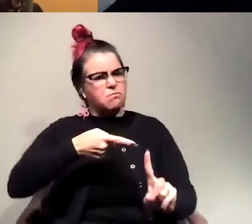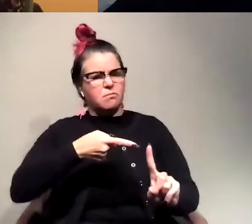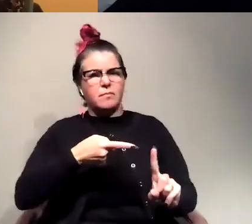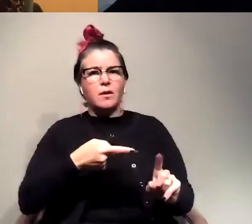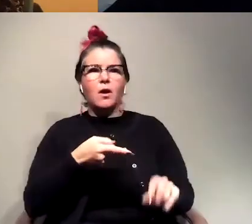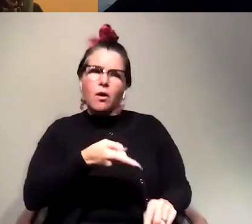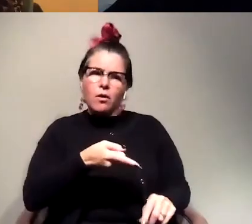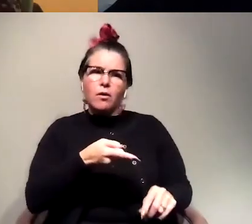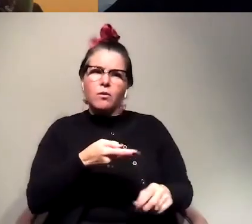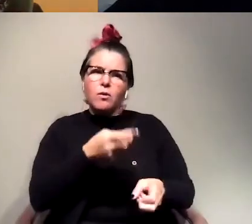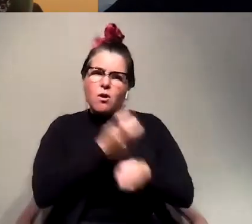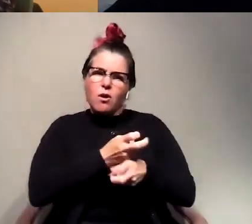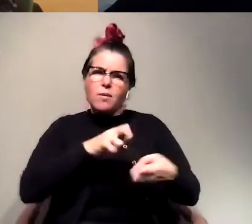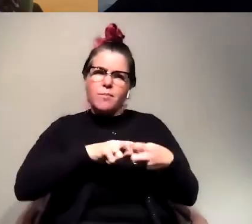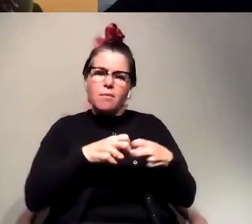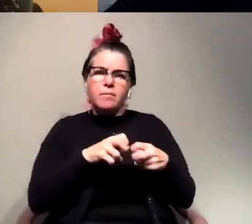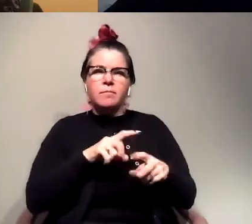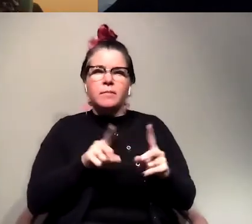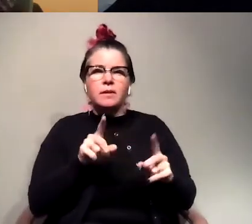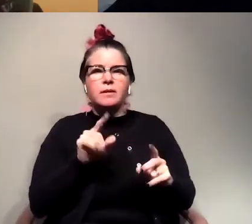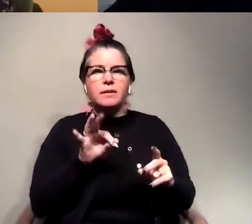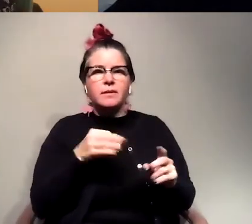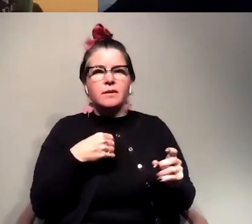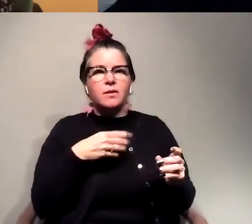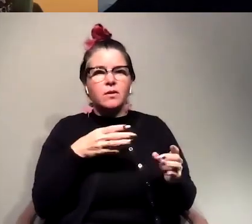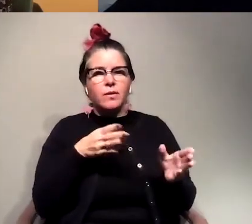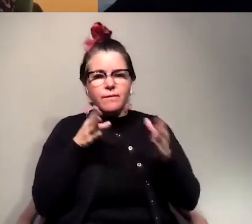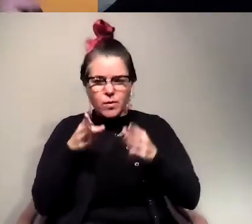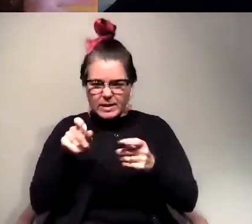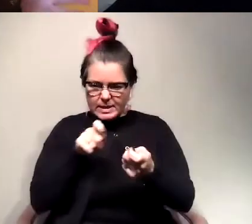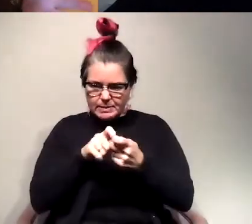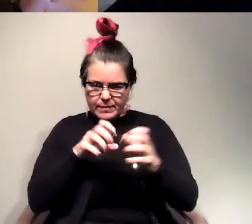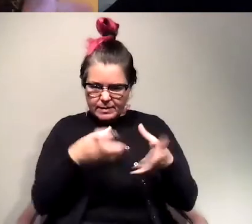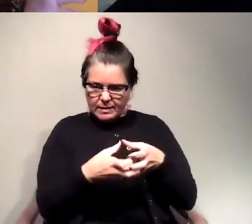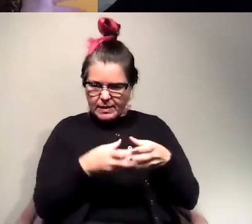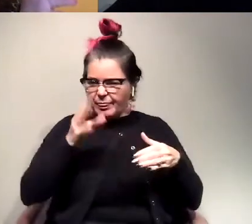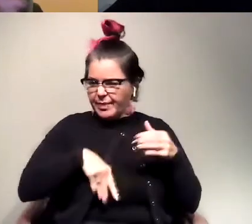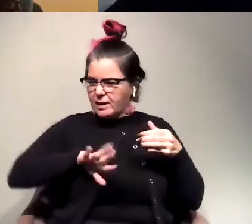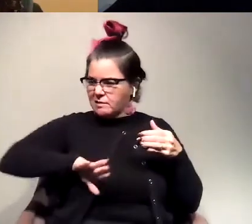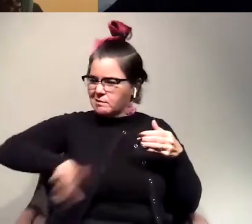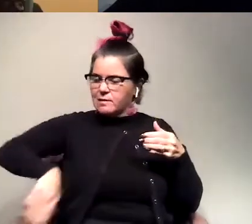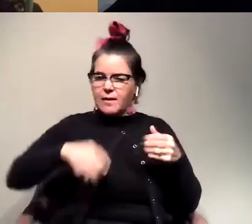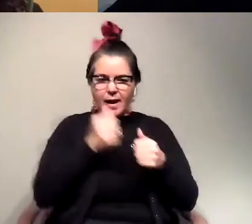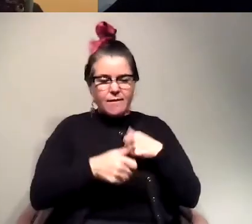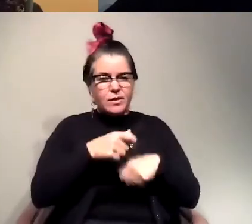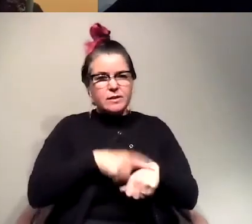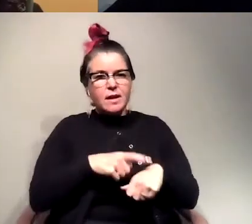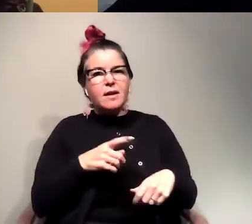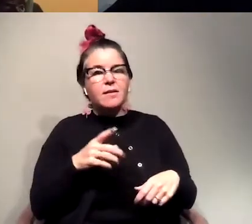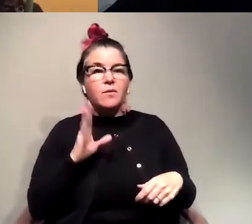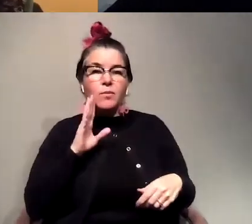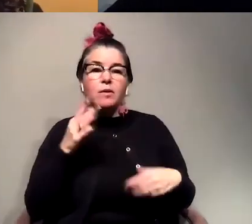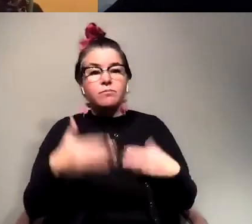is a tough problem, but if we, go for this set of applicants over this set of applicants every time, we'll be